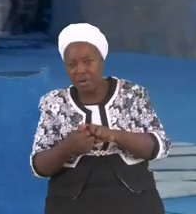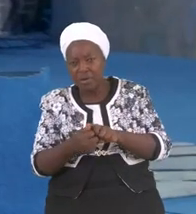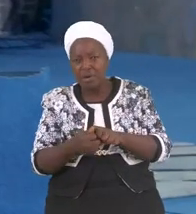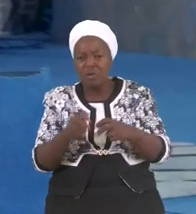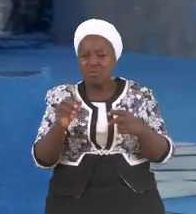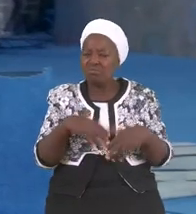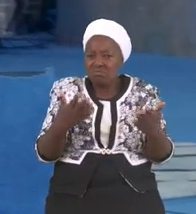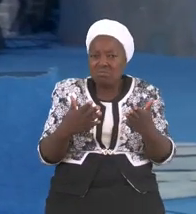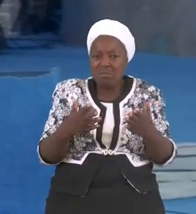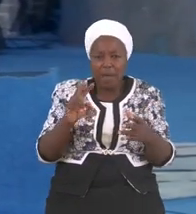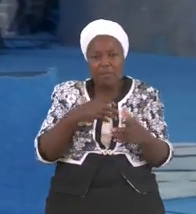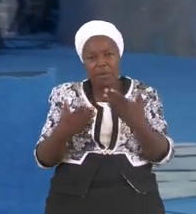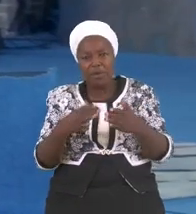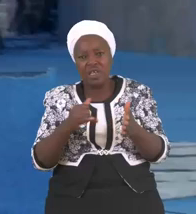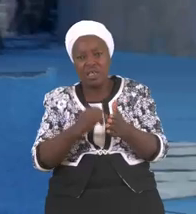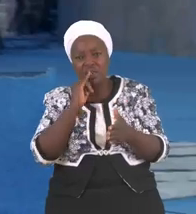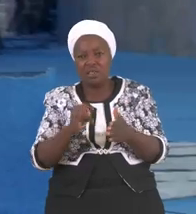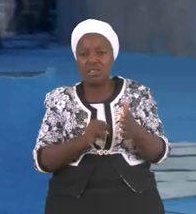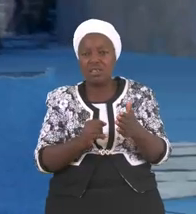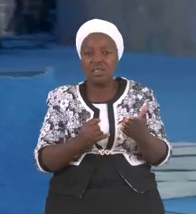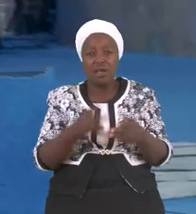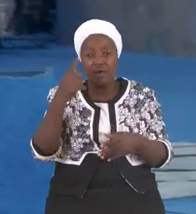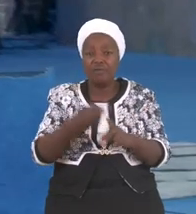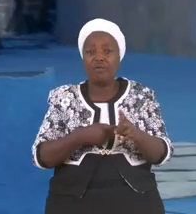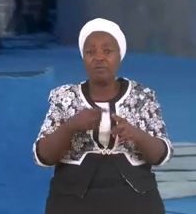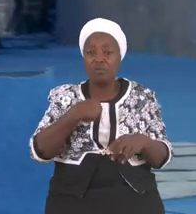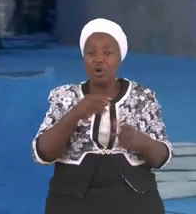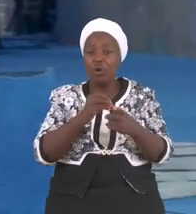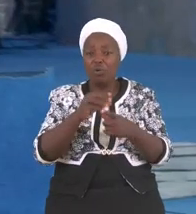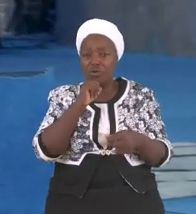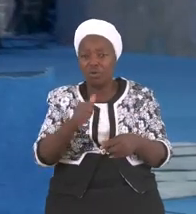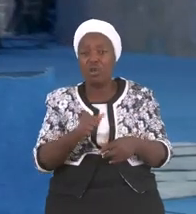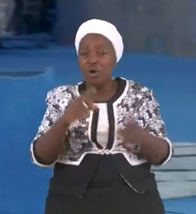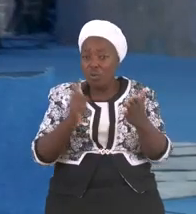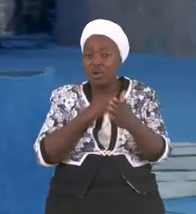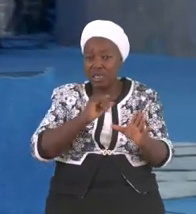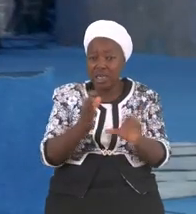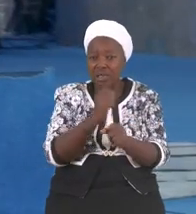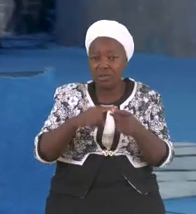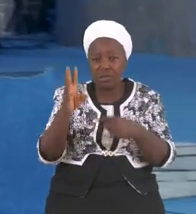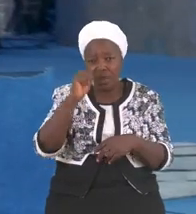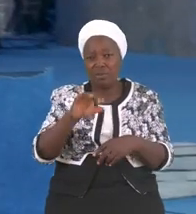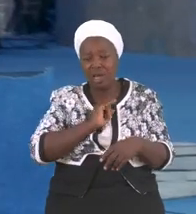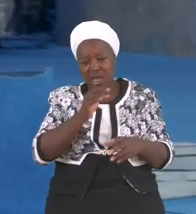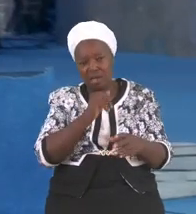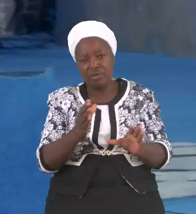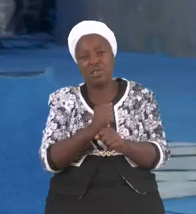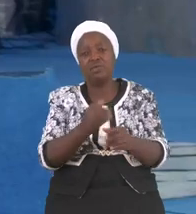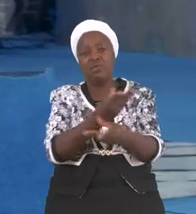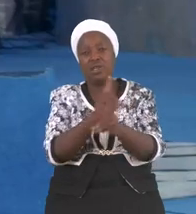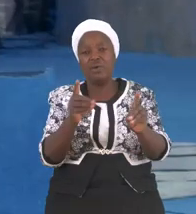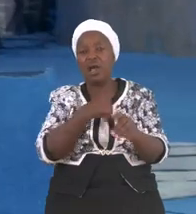not, once I get to him, I'll be delivered, and my daughter will be delivered.